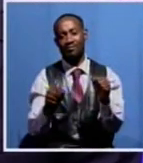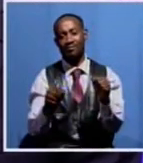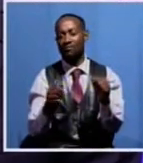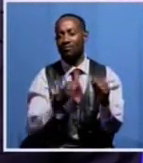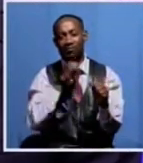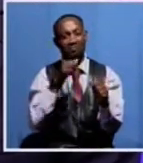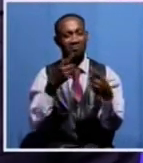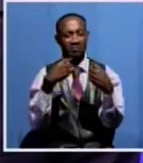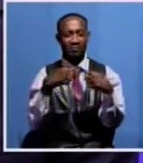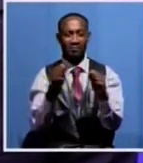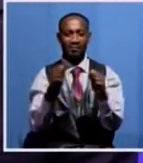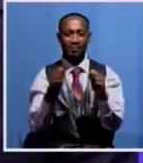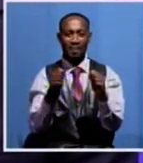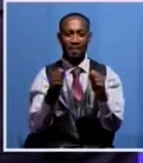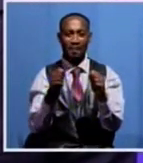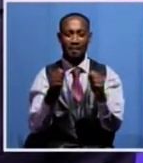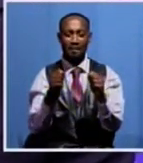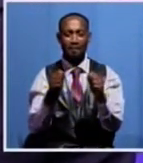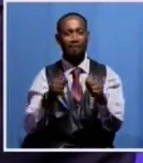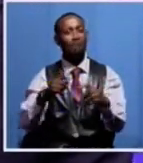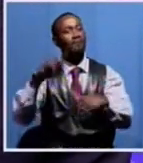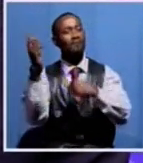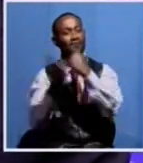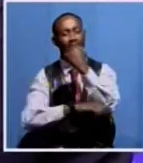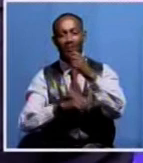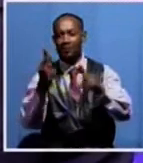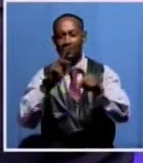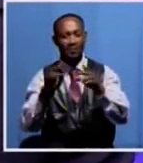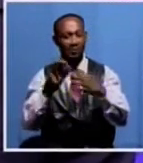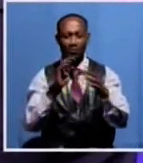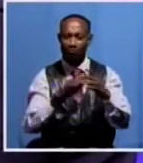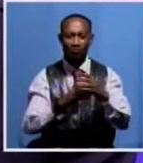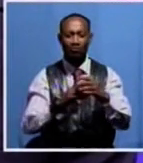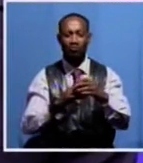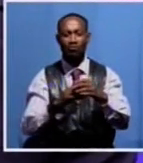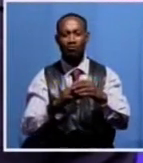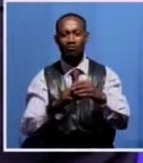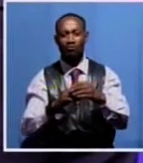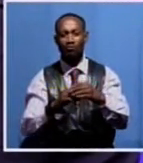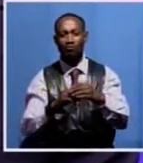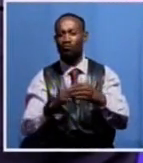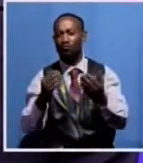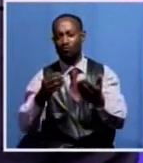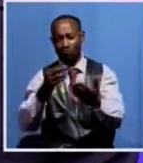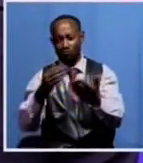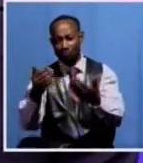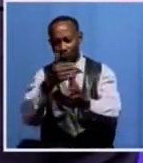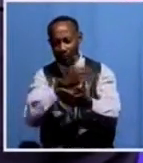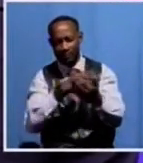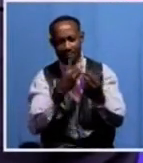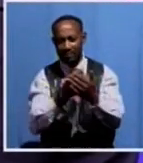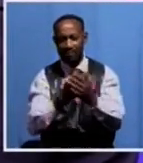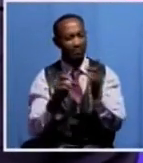to charge people or exploit people. No, we're saying that if you... Or raise money? No, not at all. I mean, if you're going to